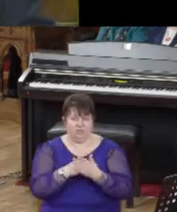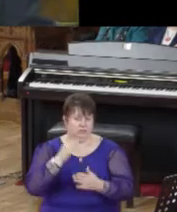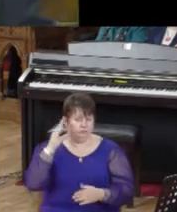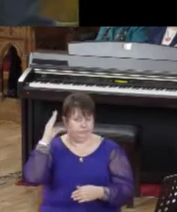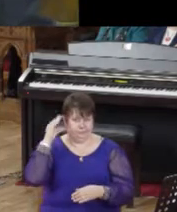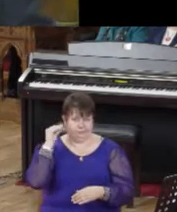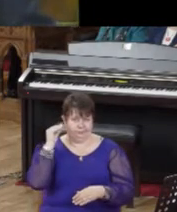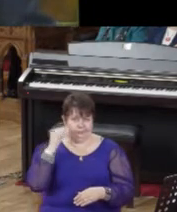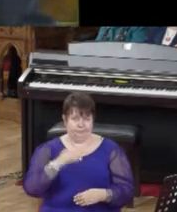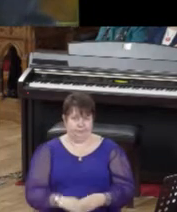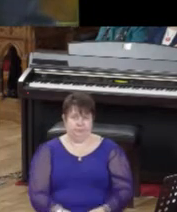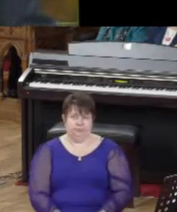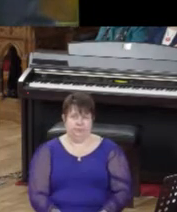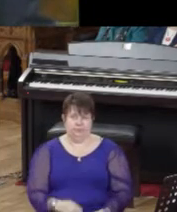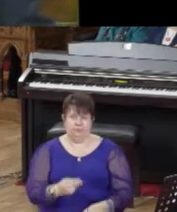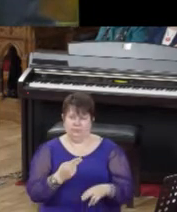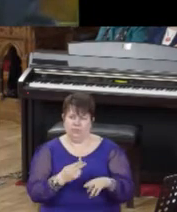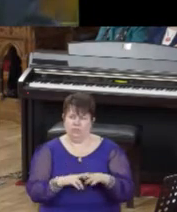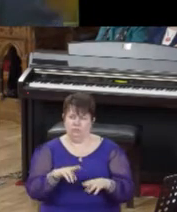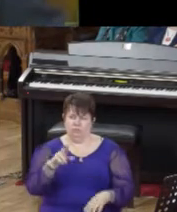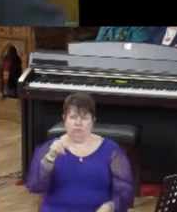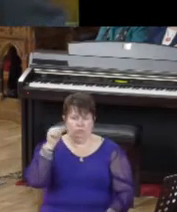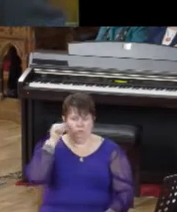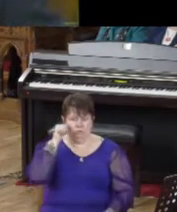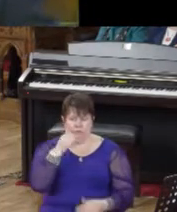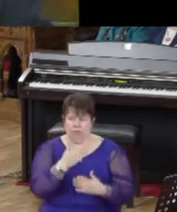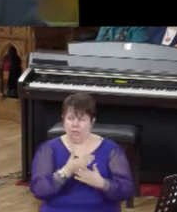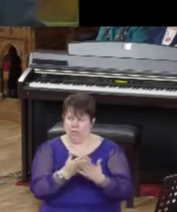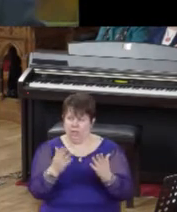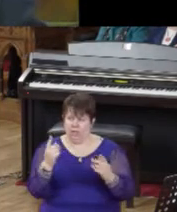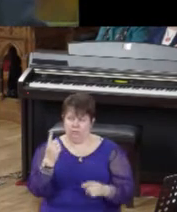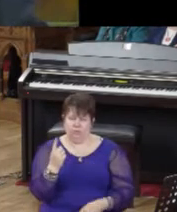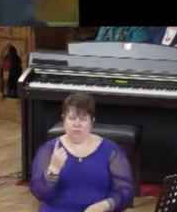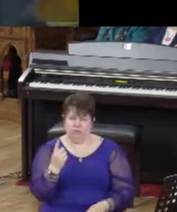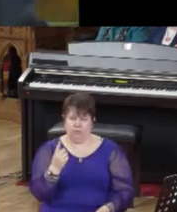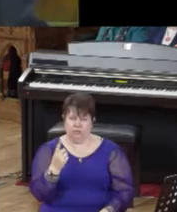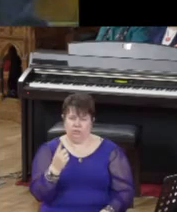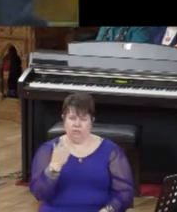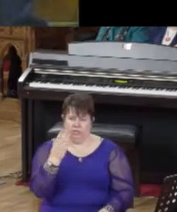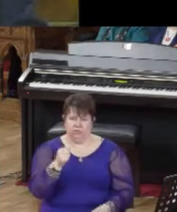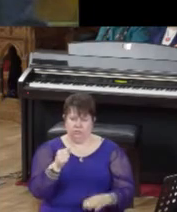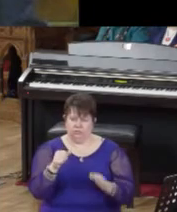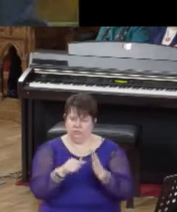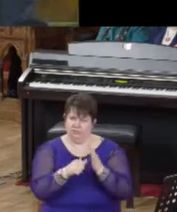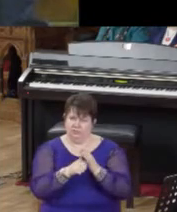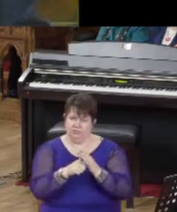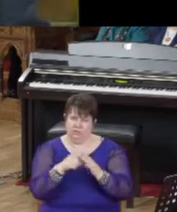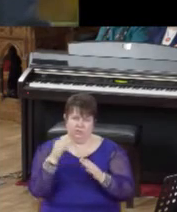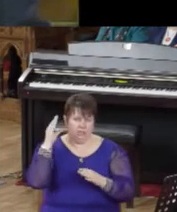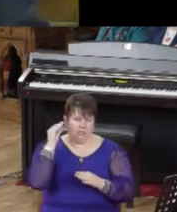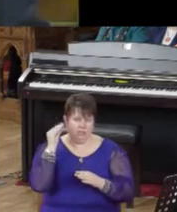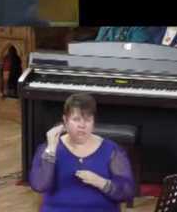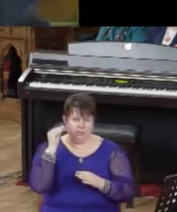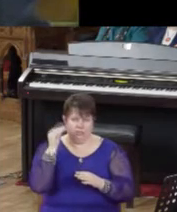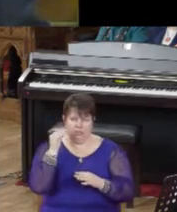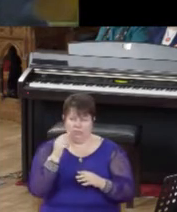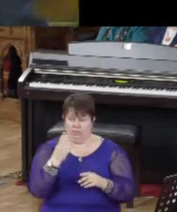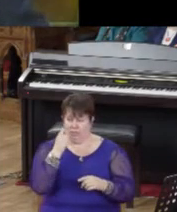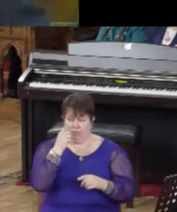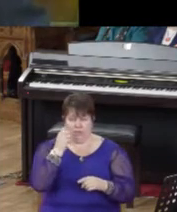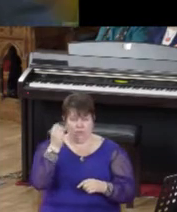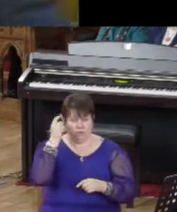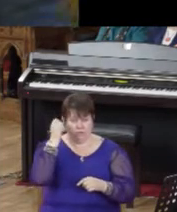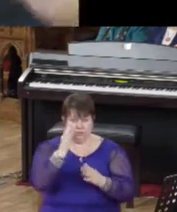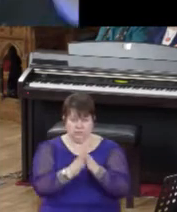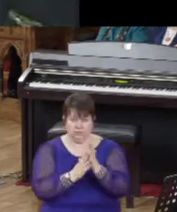impaired. If there is anyone in the congregation here this morning who has difficulty hearing and understands British Sign Language,